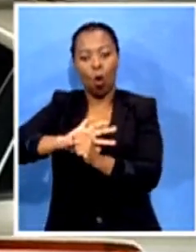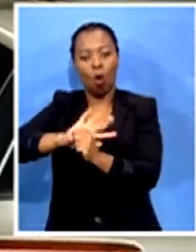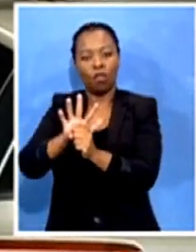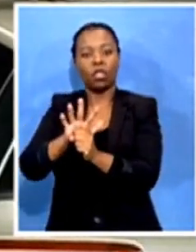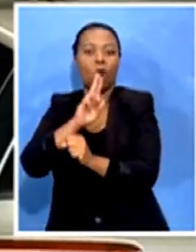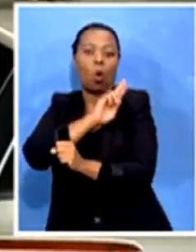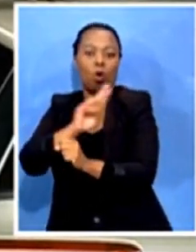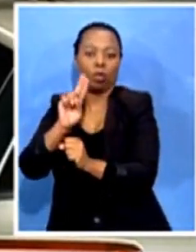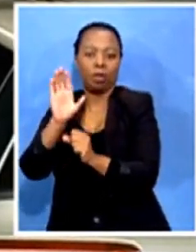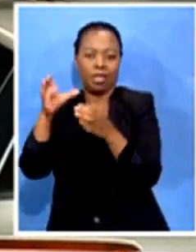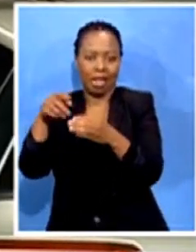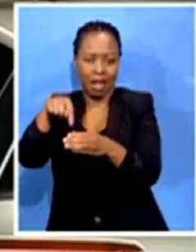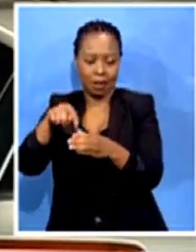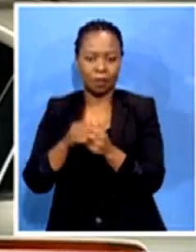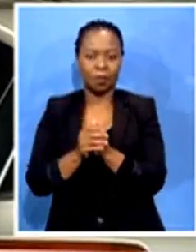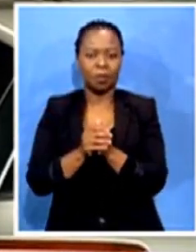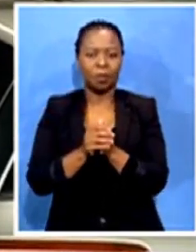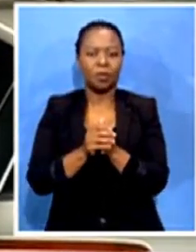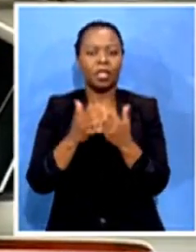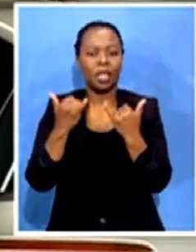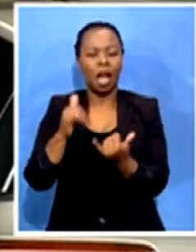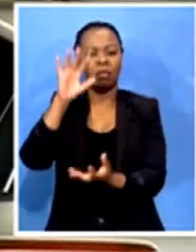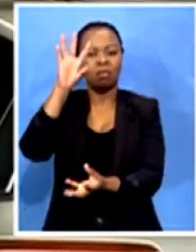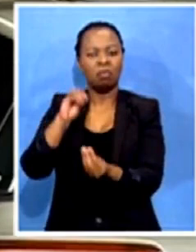The total number of beds in that hospital